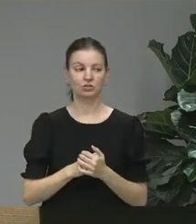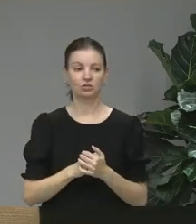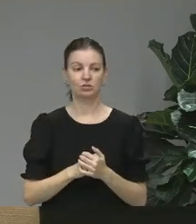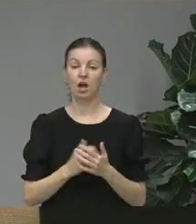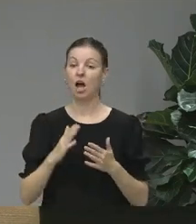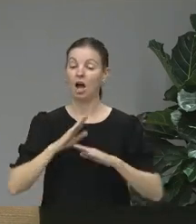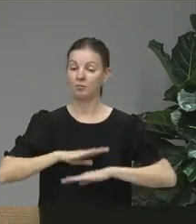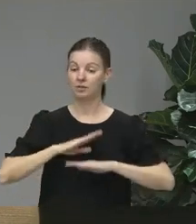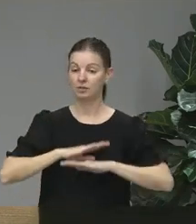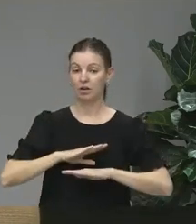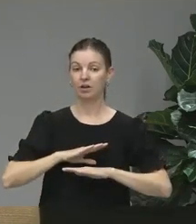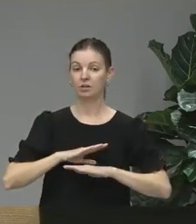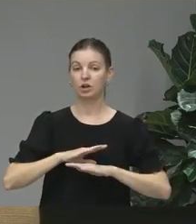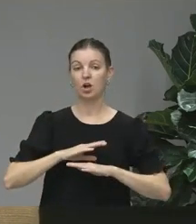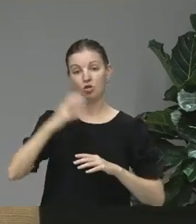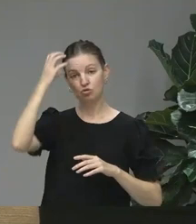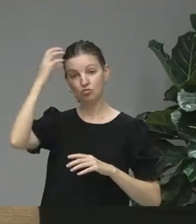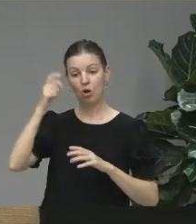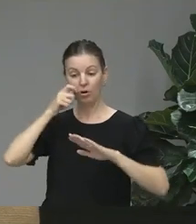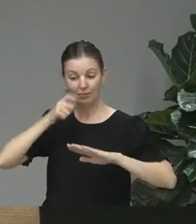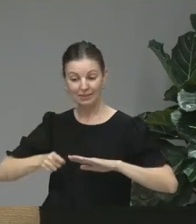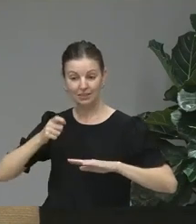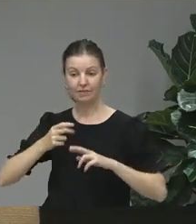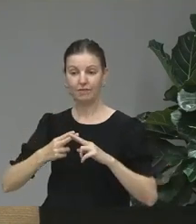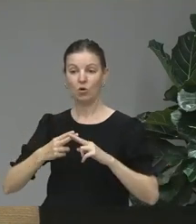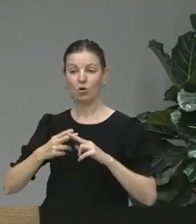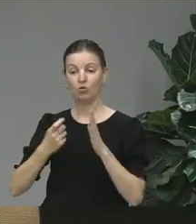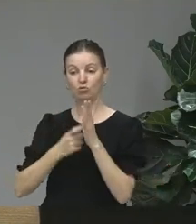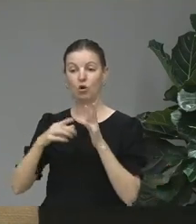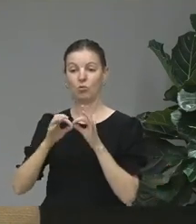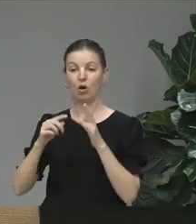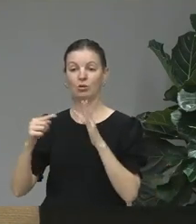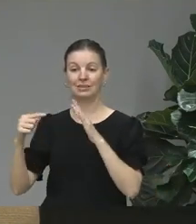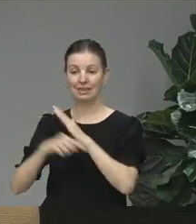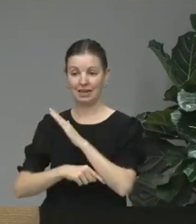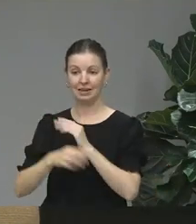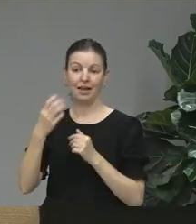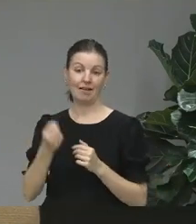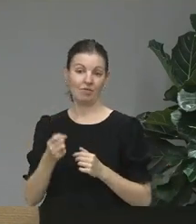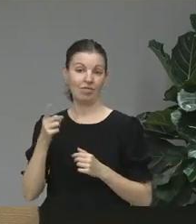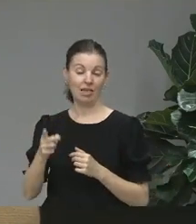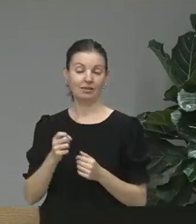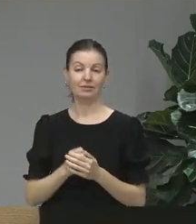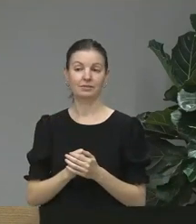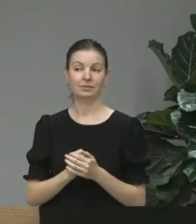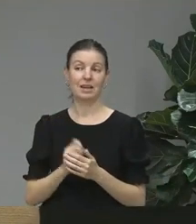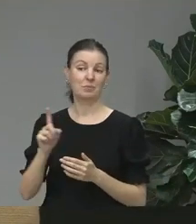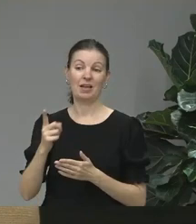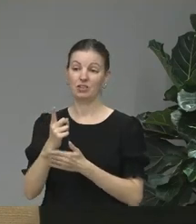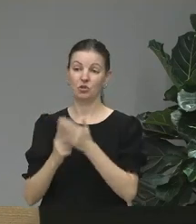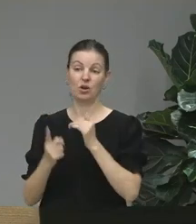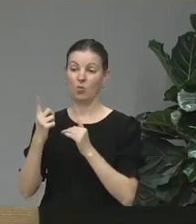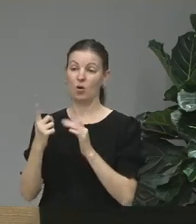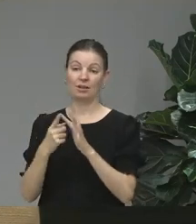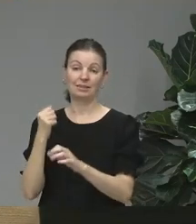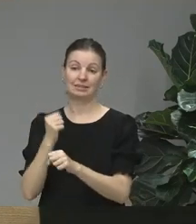Robodebt Royal Commission actually has got that. But it'll be only one example, I mean a small social security